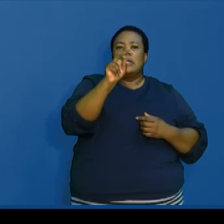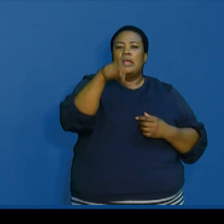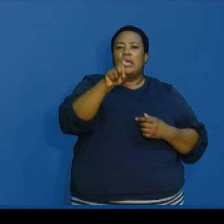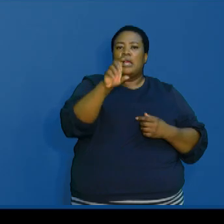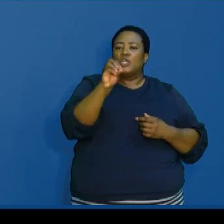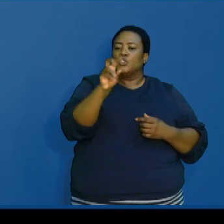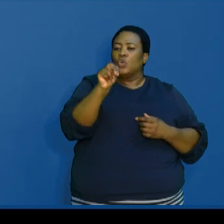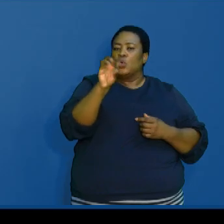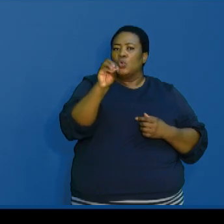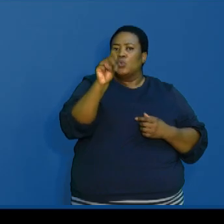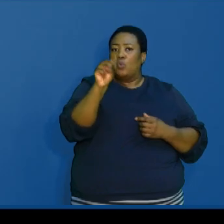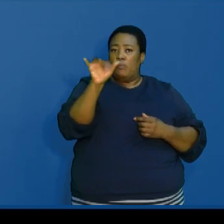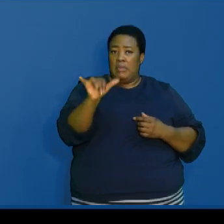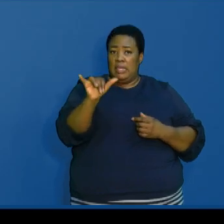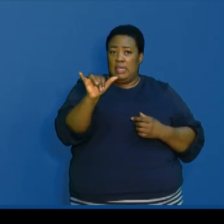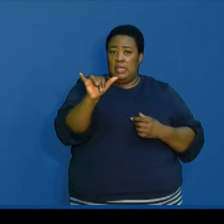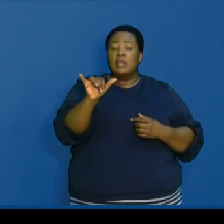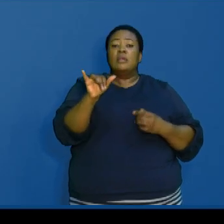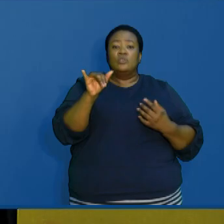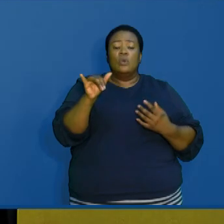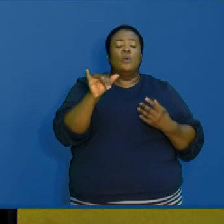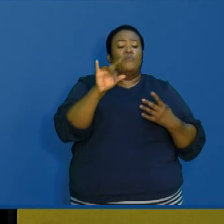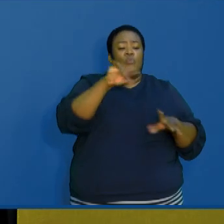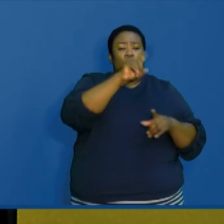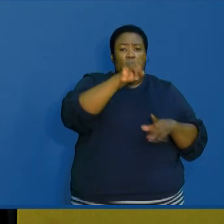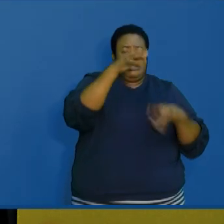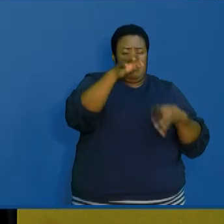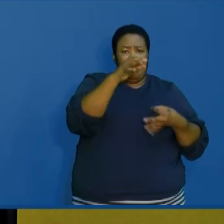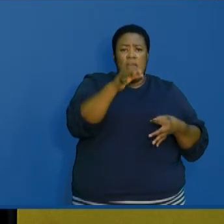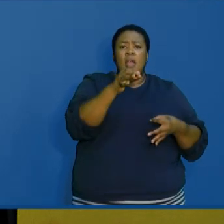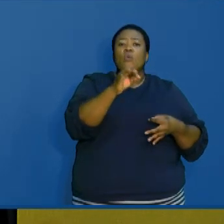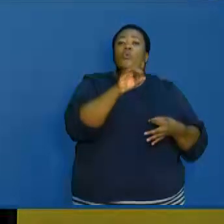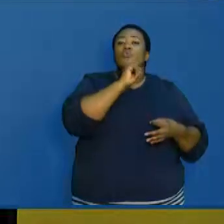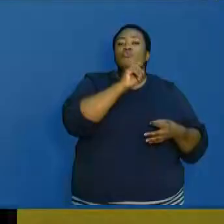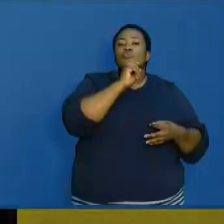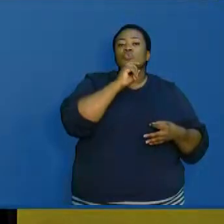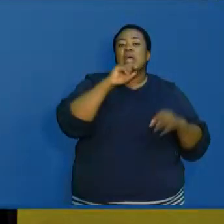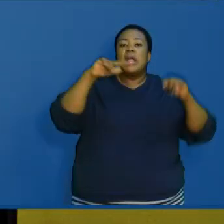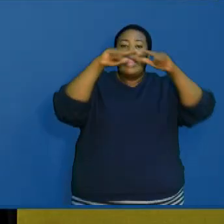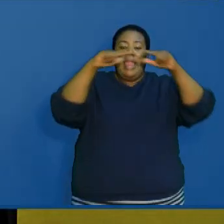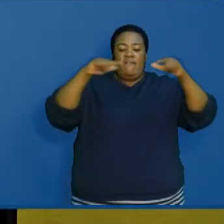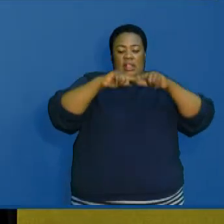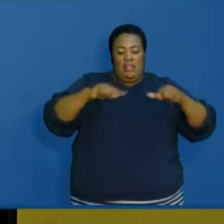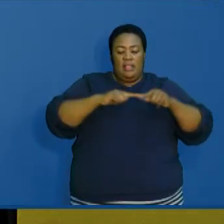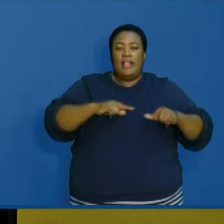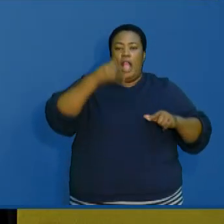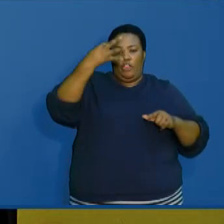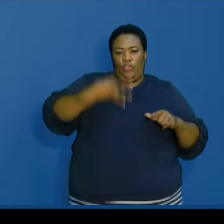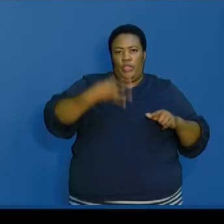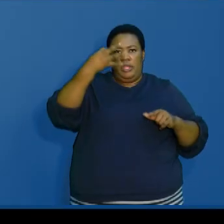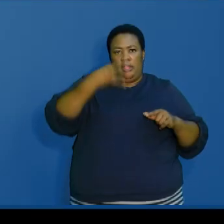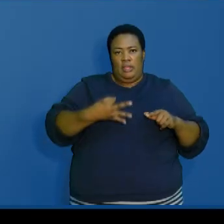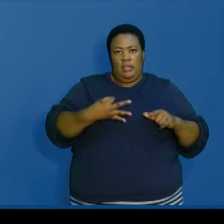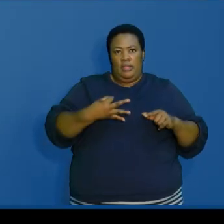it comes to examiners, they will ask you questions on 3 levels. The first level is what we call the